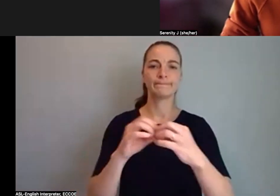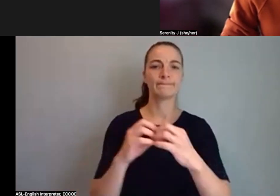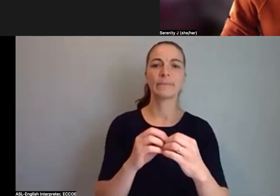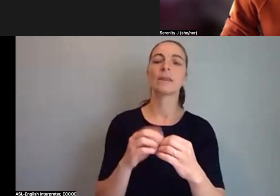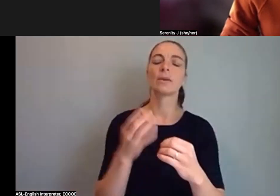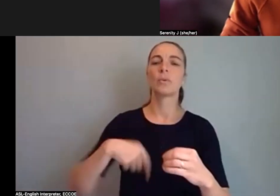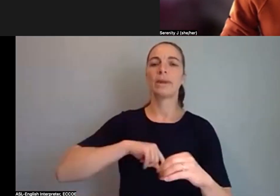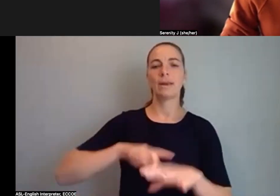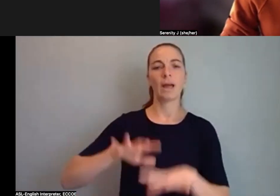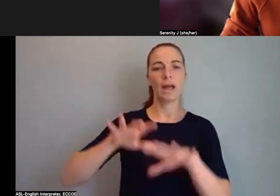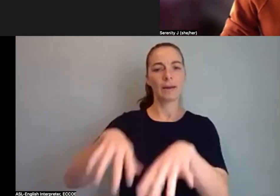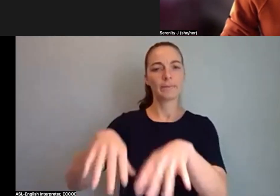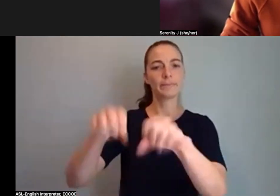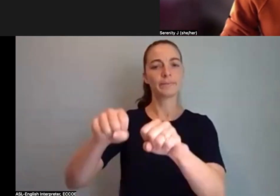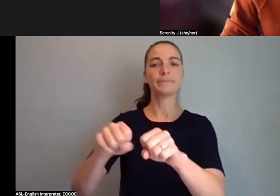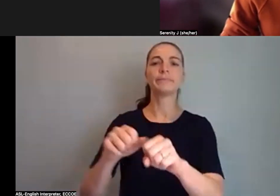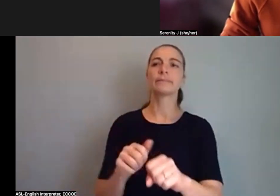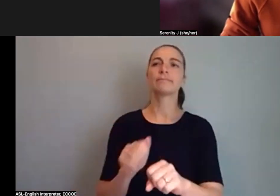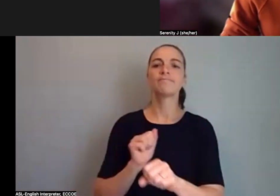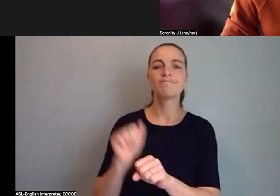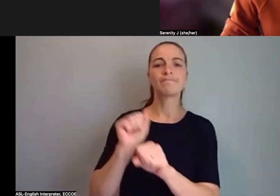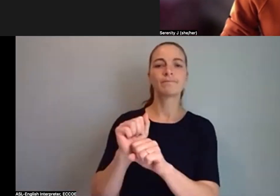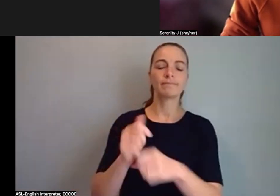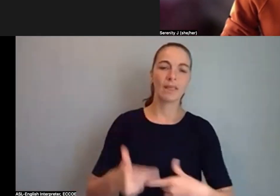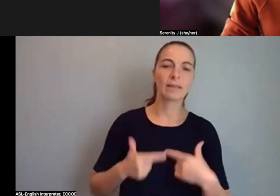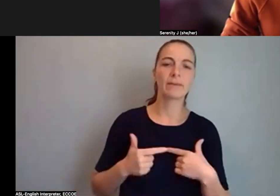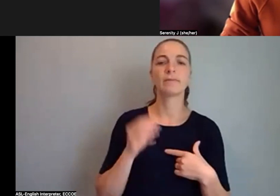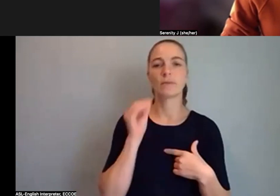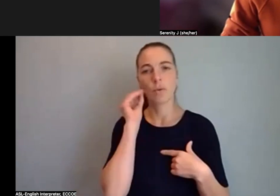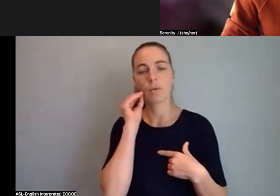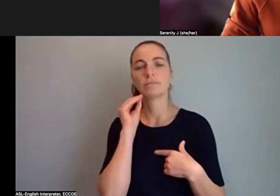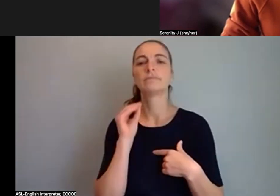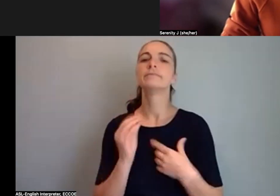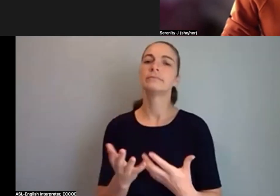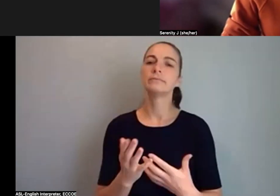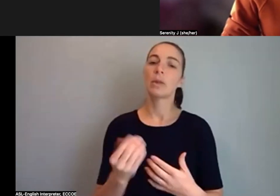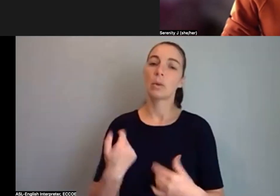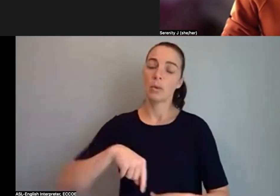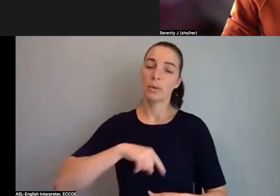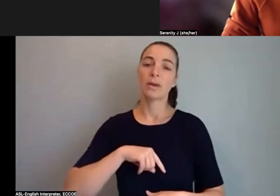peoples, settlers, or visitors, both distinctly and collectively.